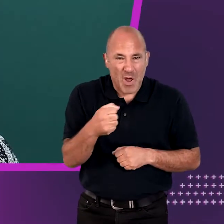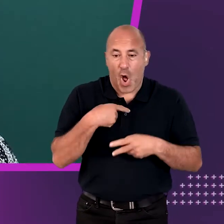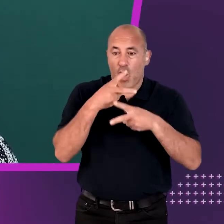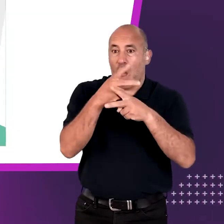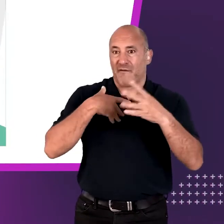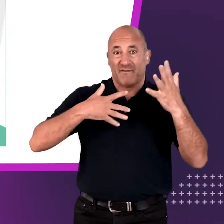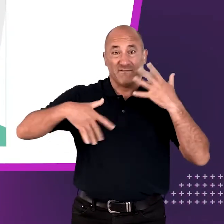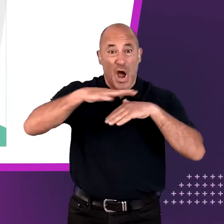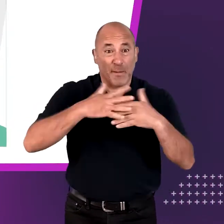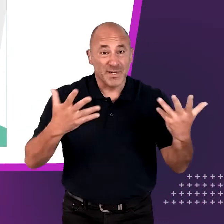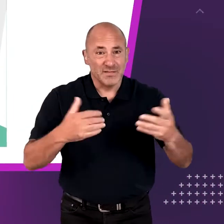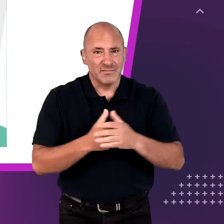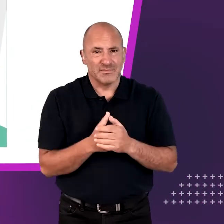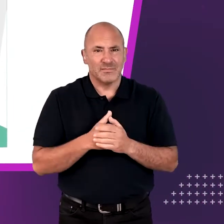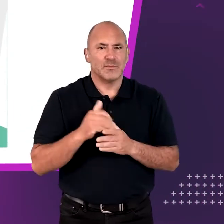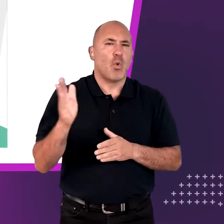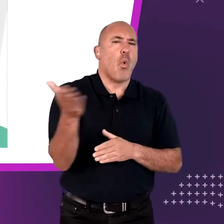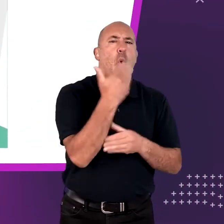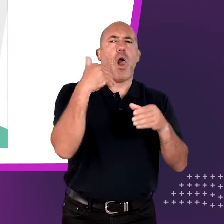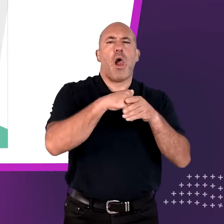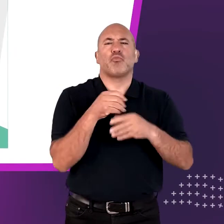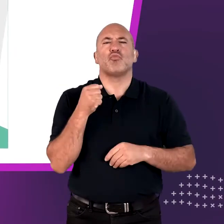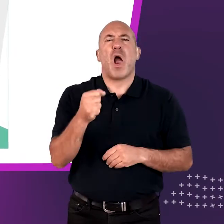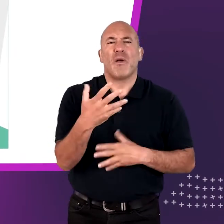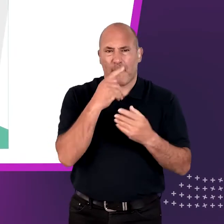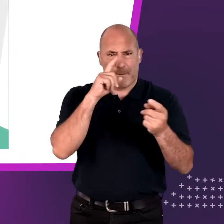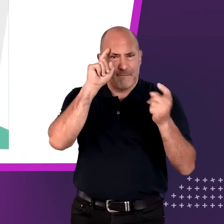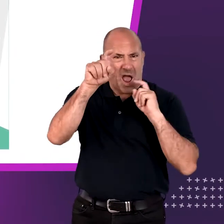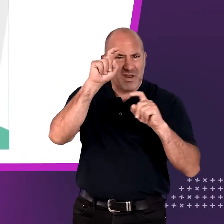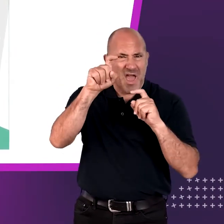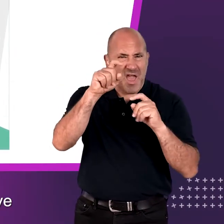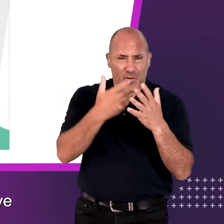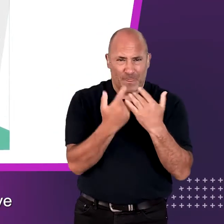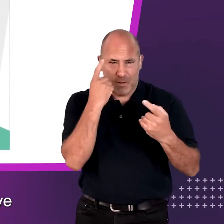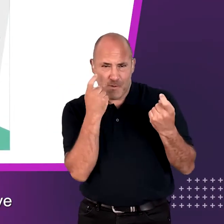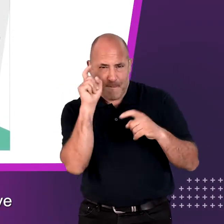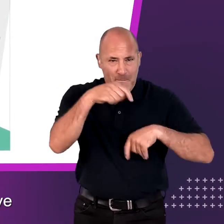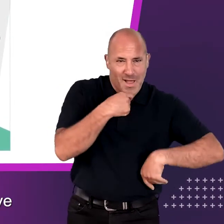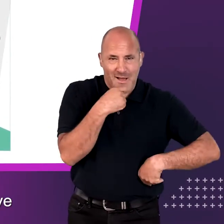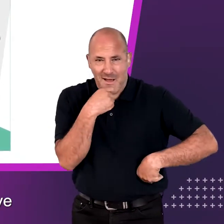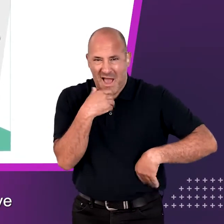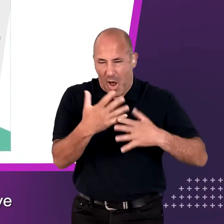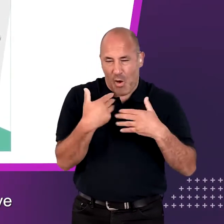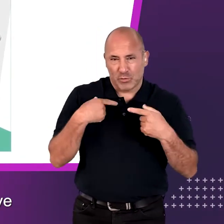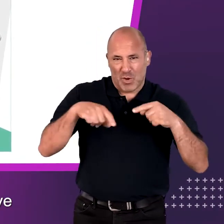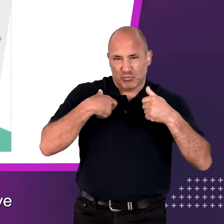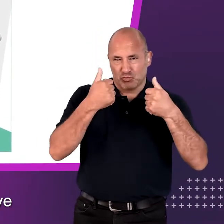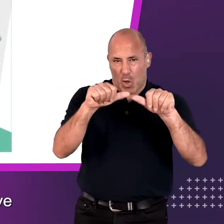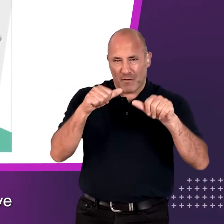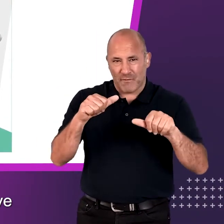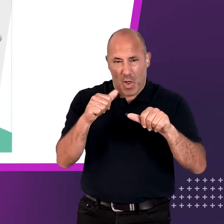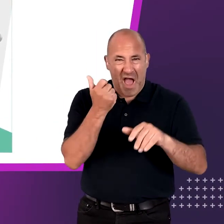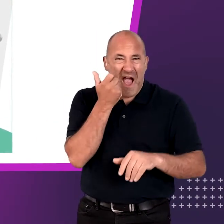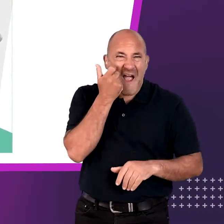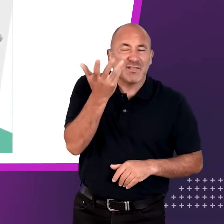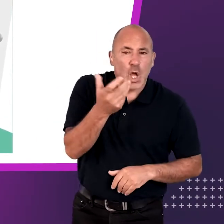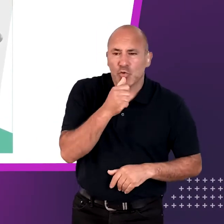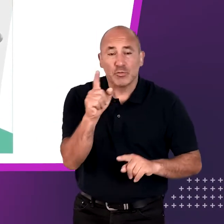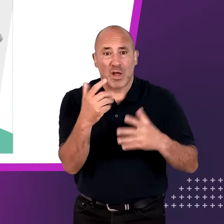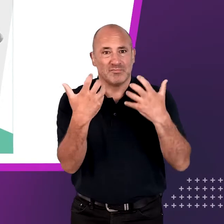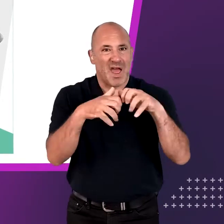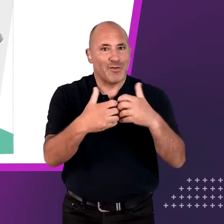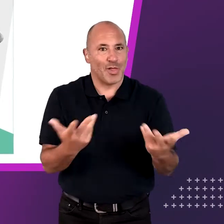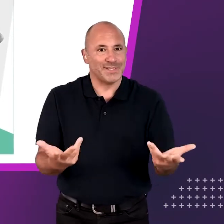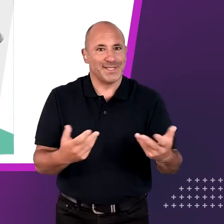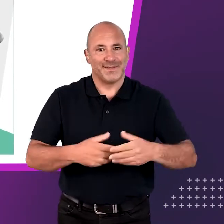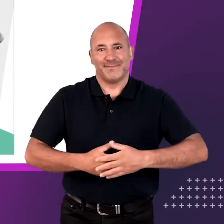after our environment. Everyone working with the railway can be a pioneer, thinking innovatively, thinking about how we can solve the challenges we